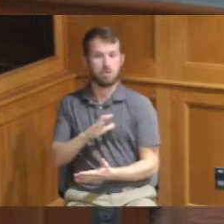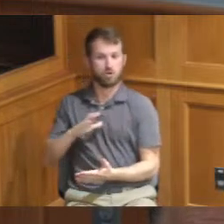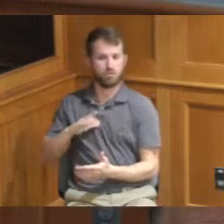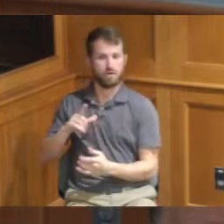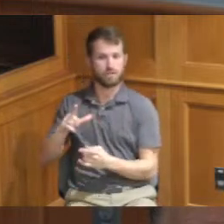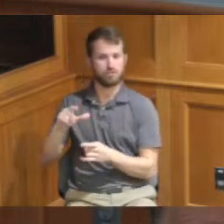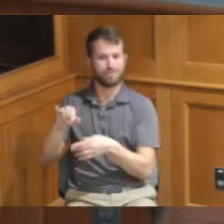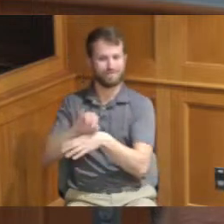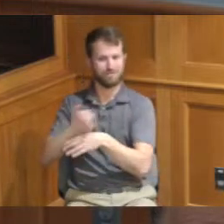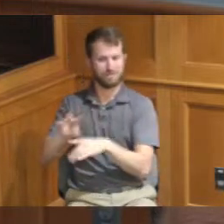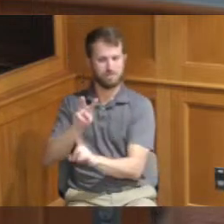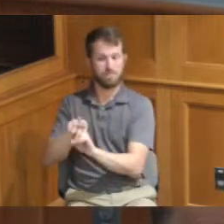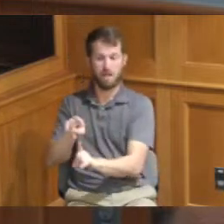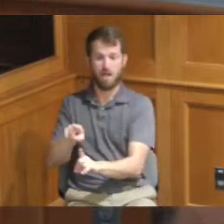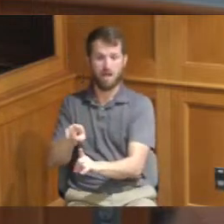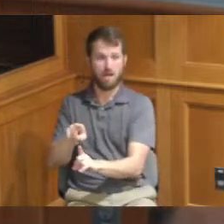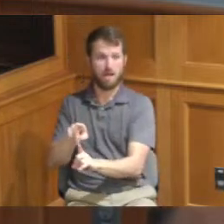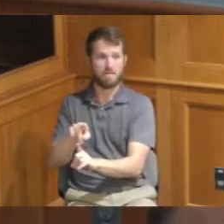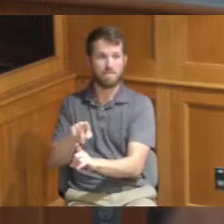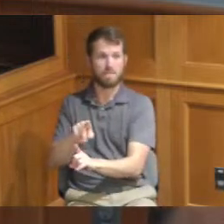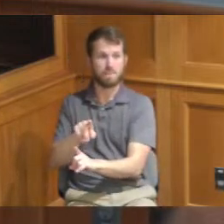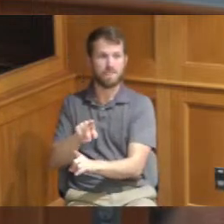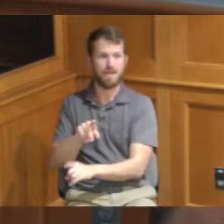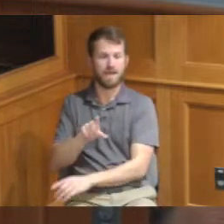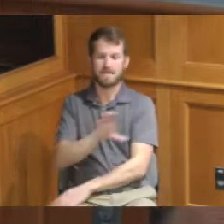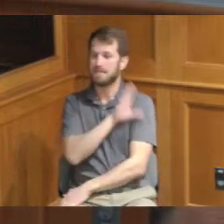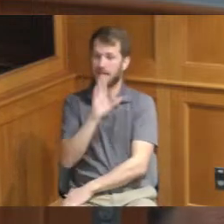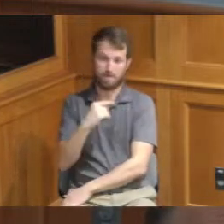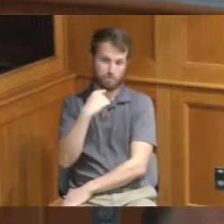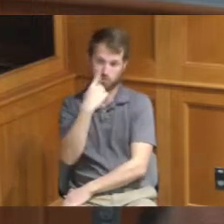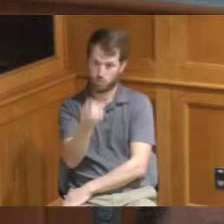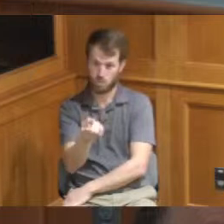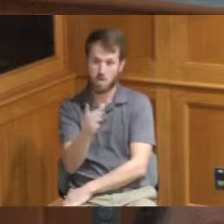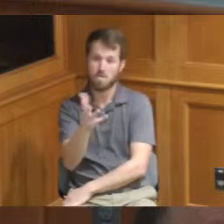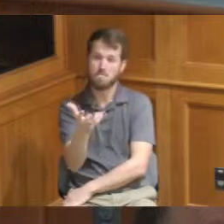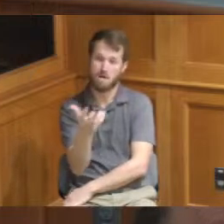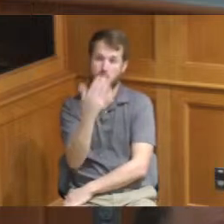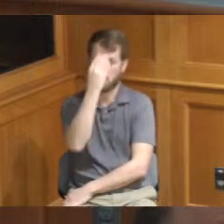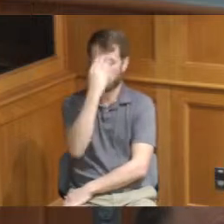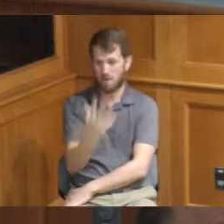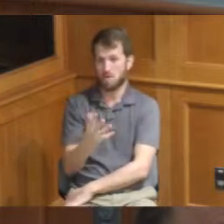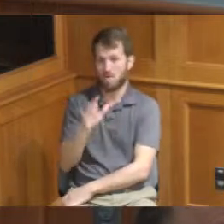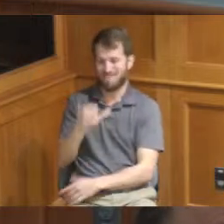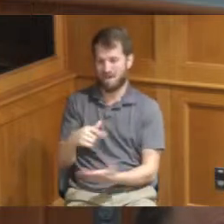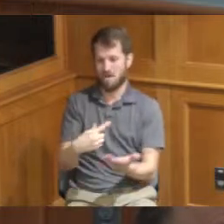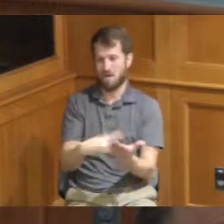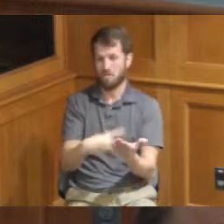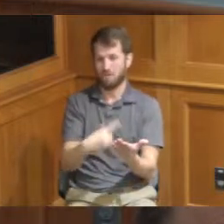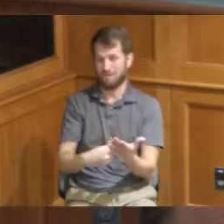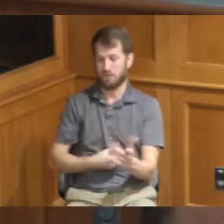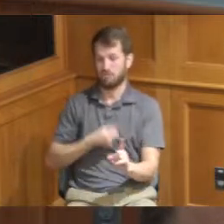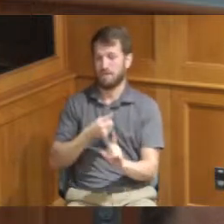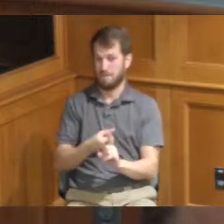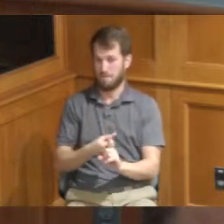This is not something that I ever told you, but want you to know the impact of that conversation.